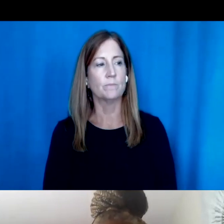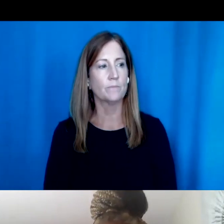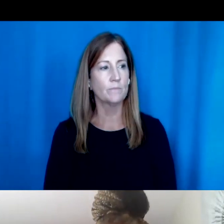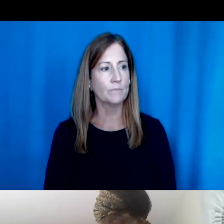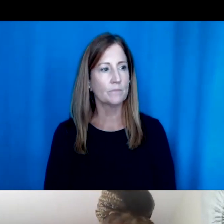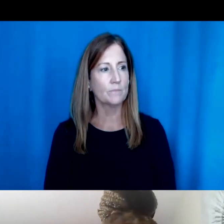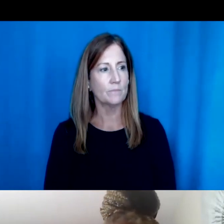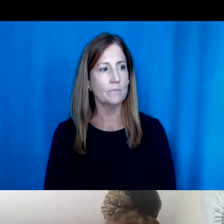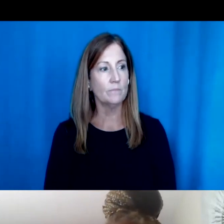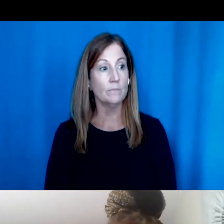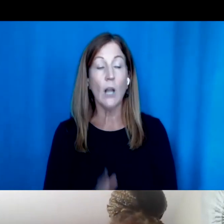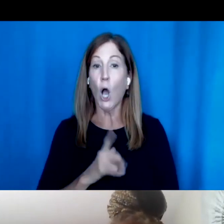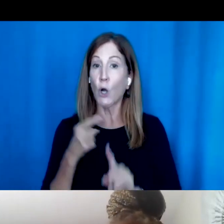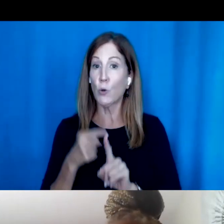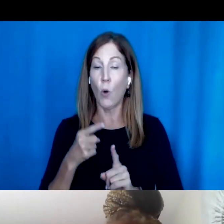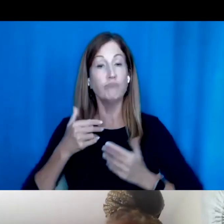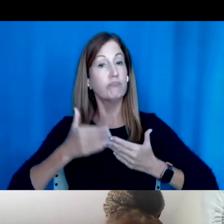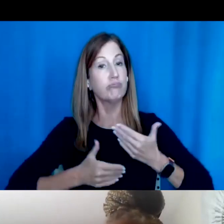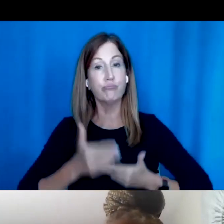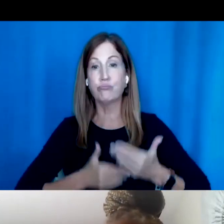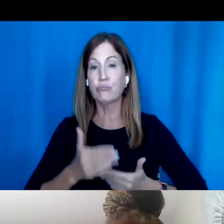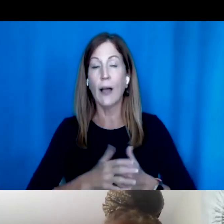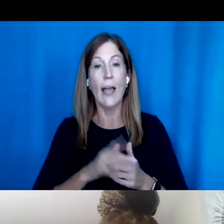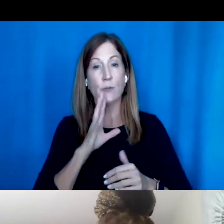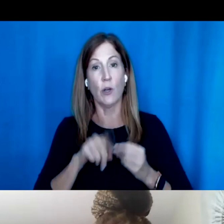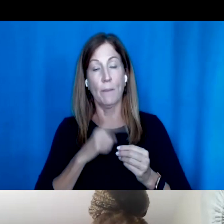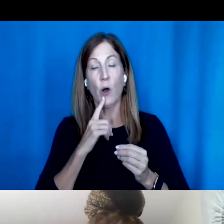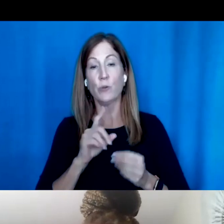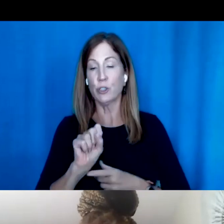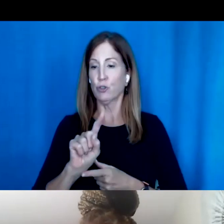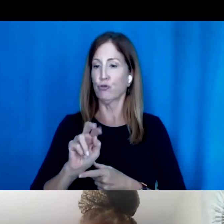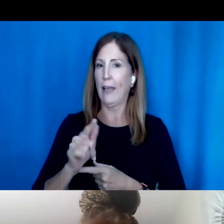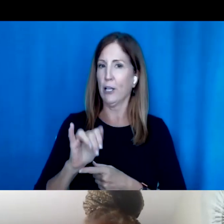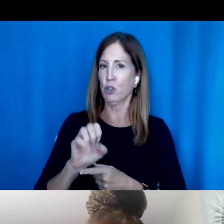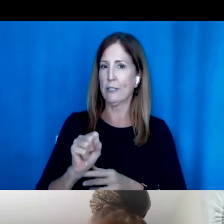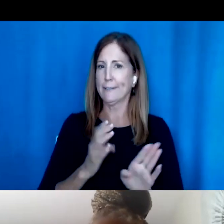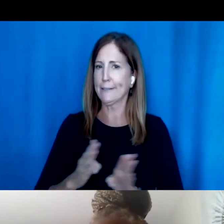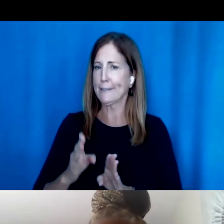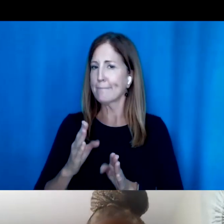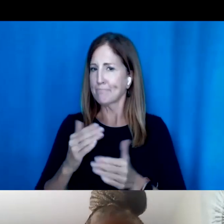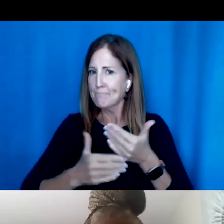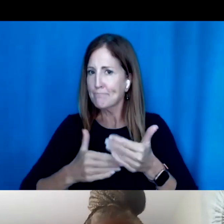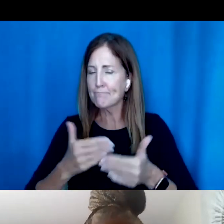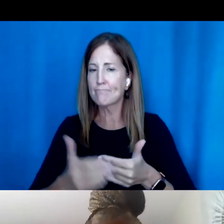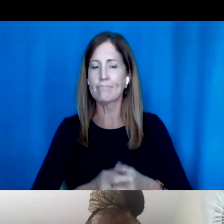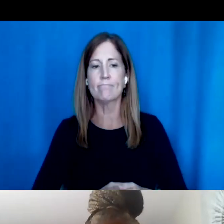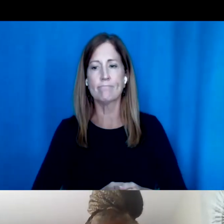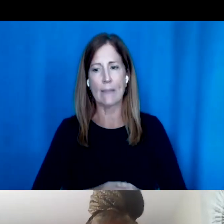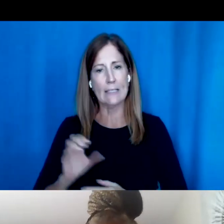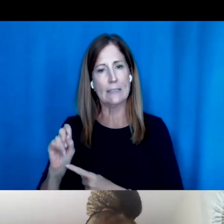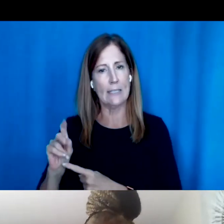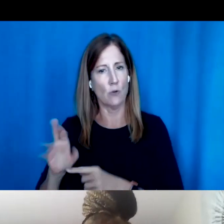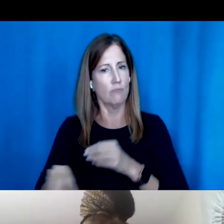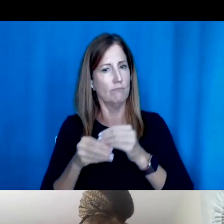So our goal is, as we move along and start talking about strategies, as Sandra will soon be chiming in, is that some